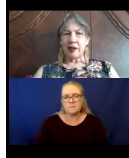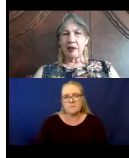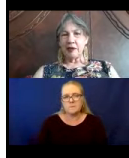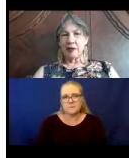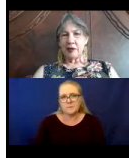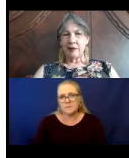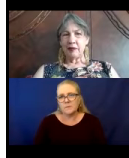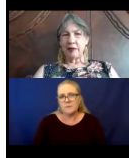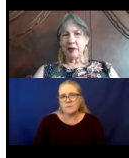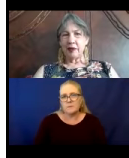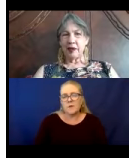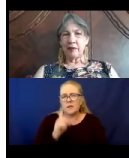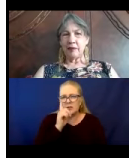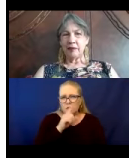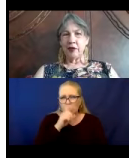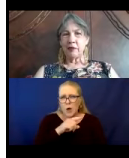Pseudodementia is